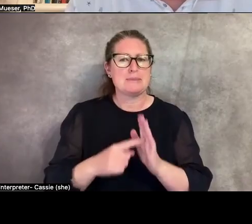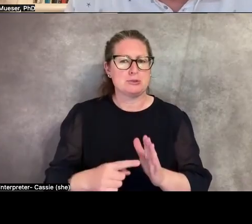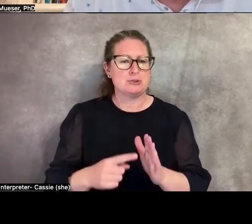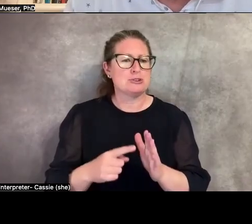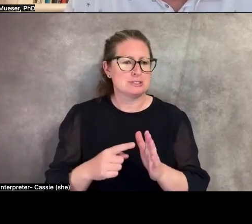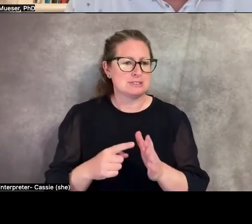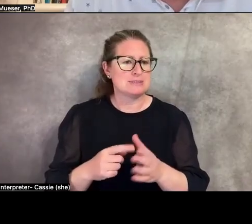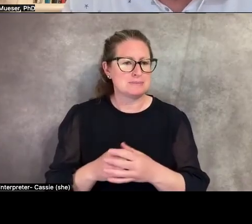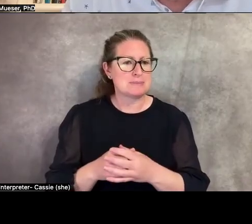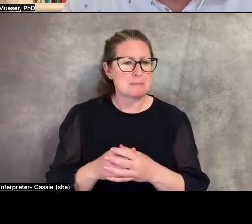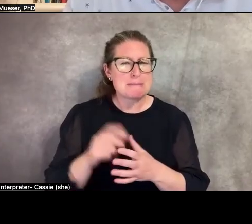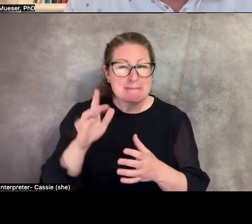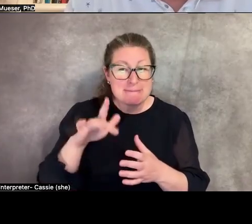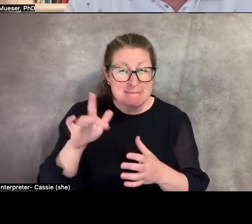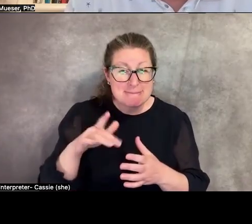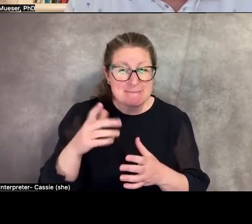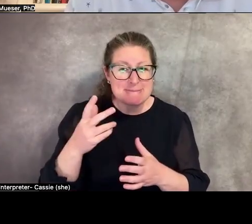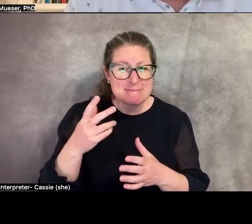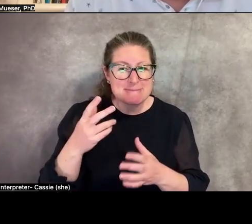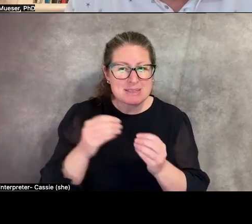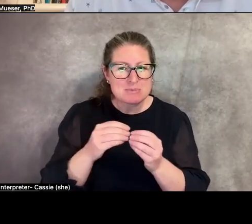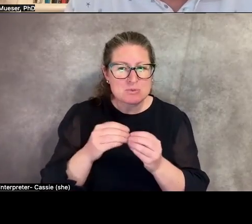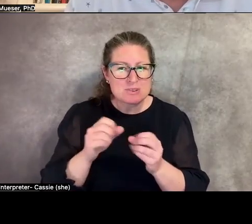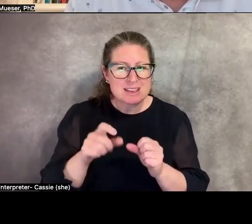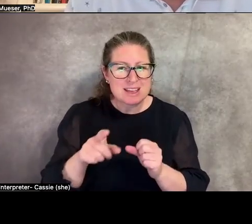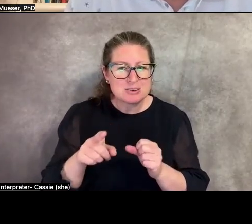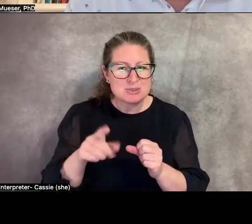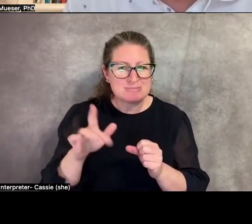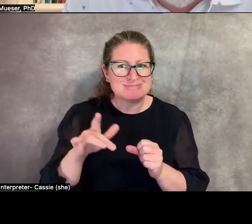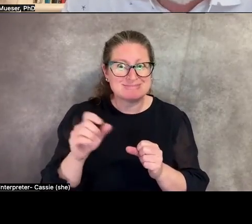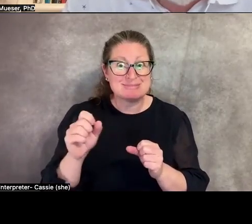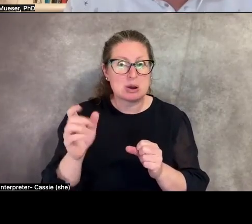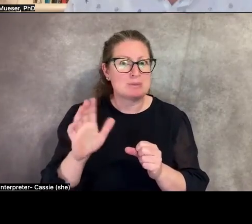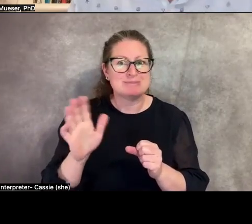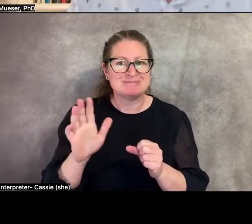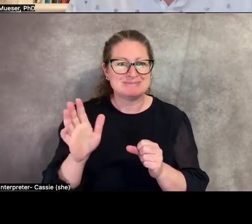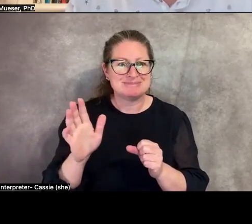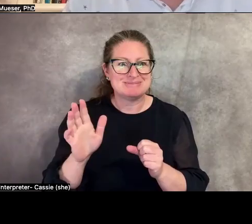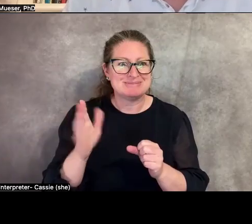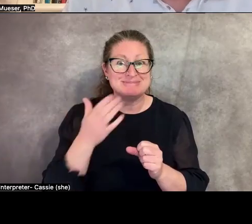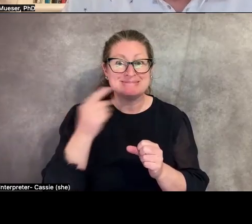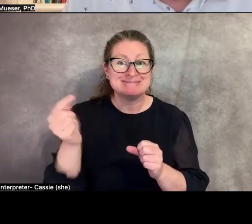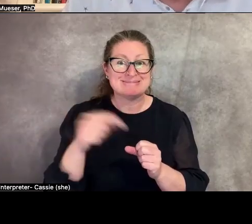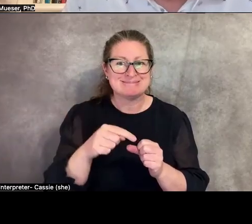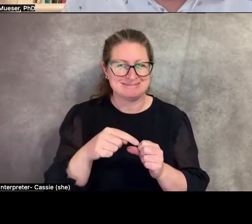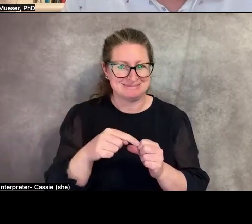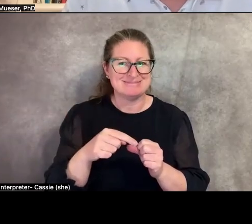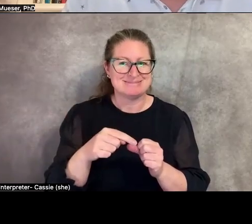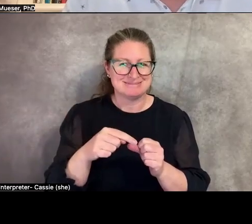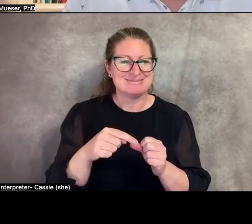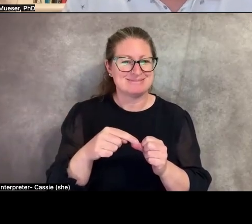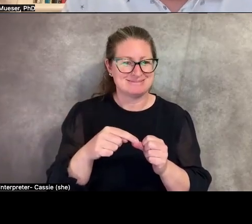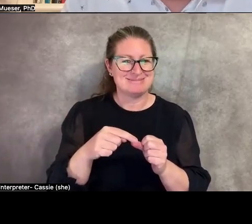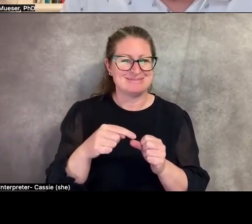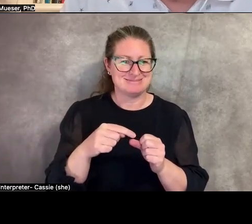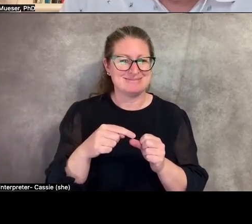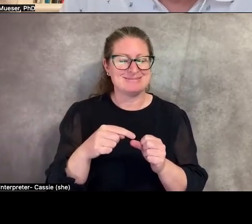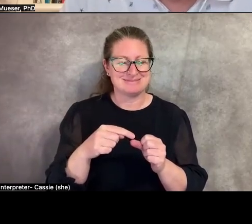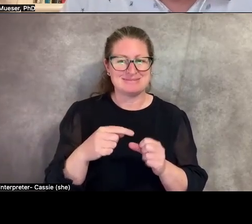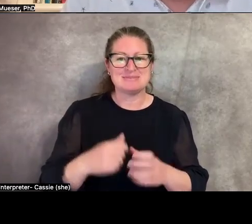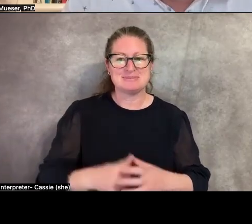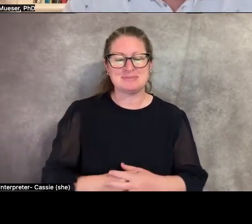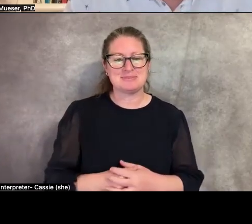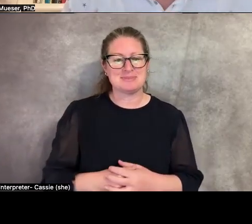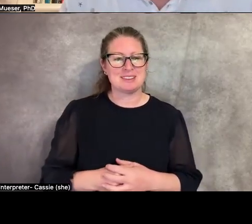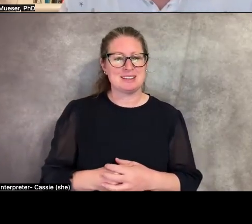you advance it 2 more times. Keep going. Thank you. And back one. There